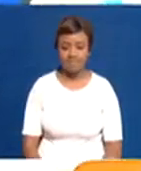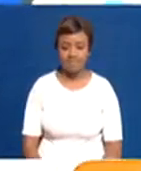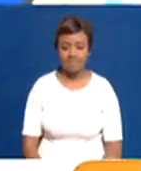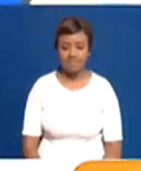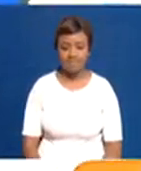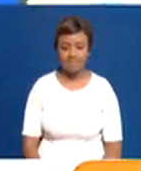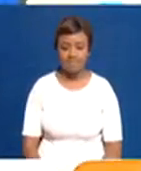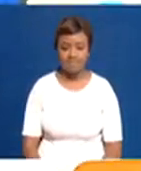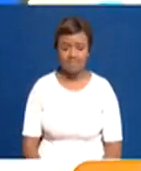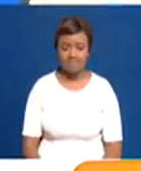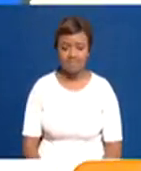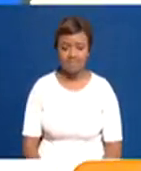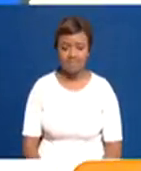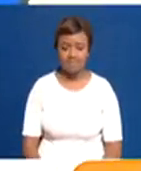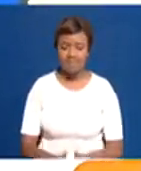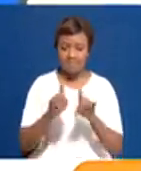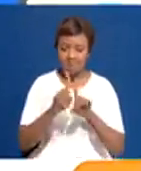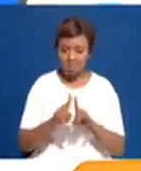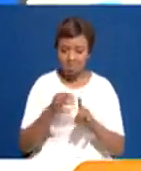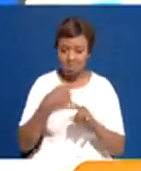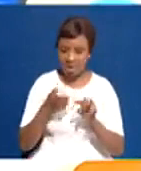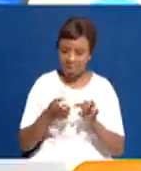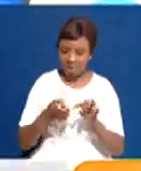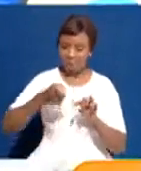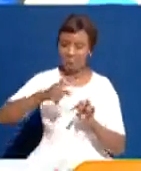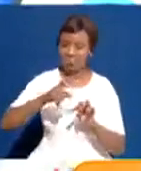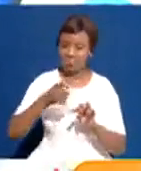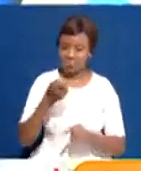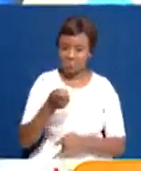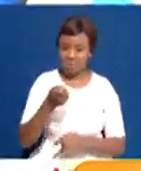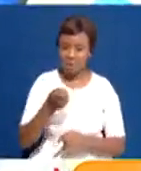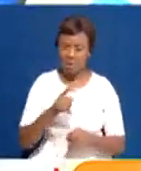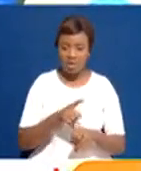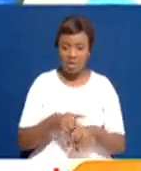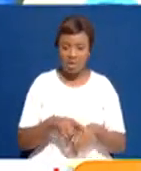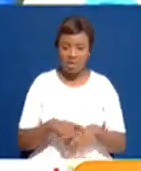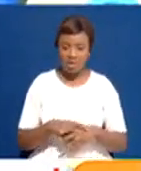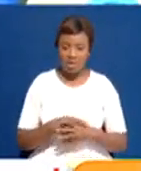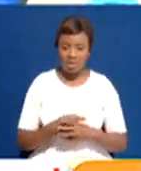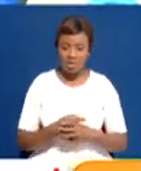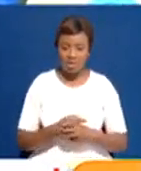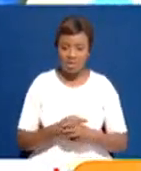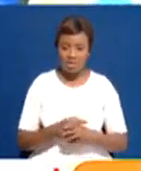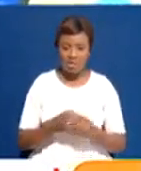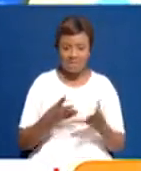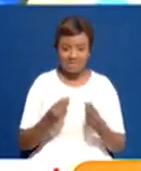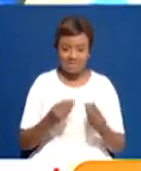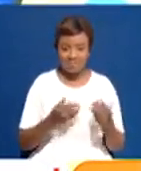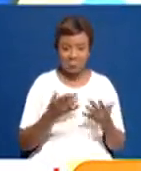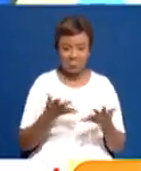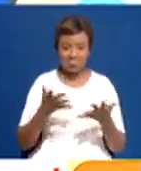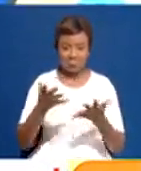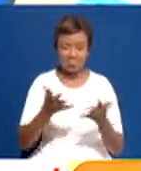There was a slight increase in cargo movement on the road, and the cargo carried by SGR went